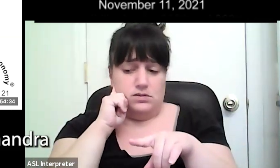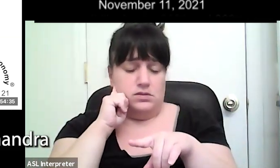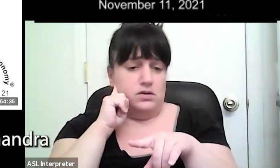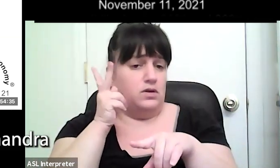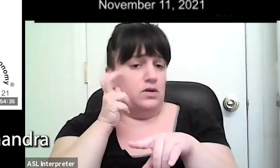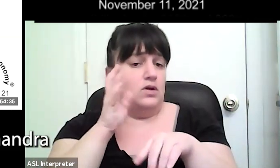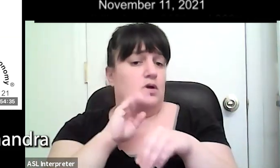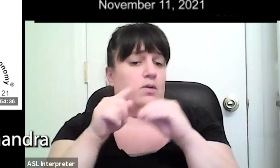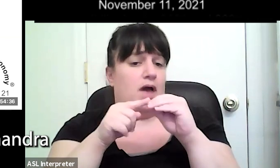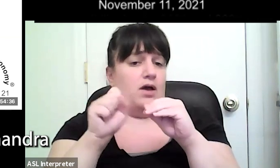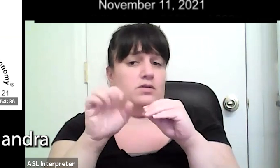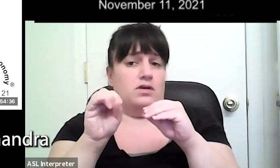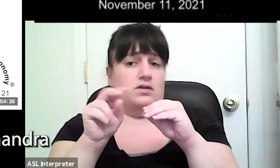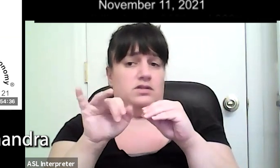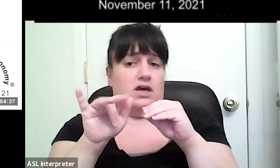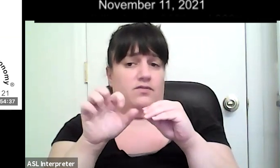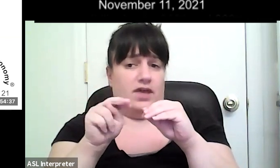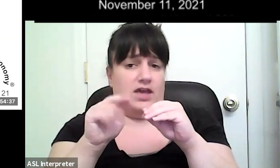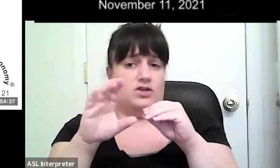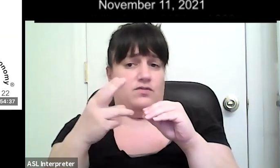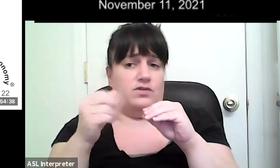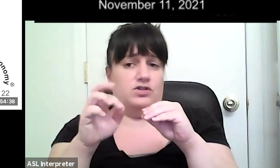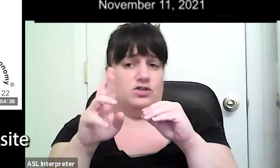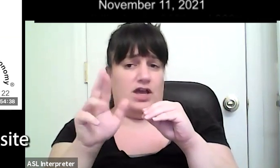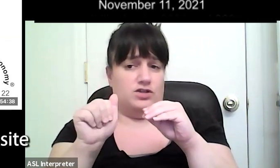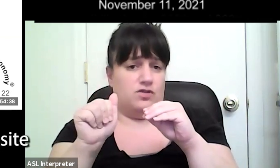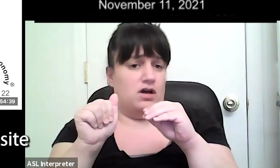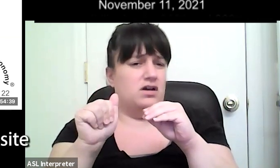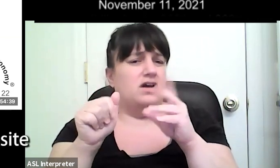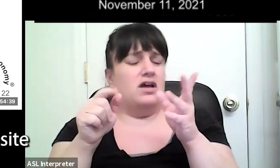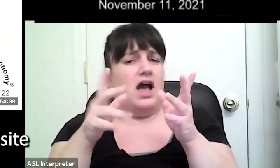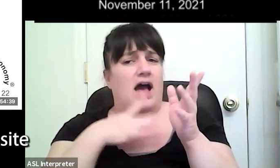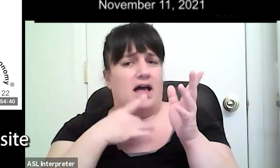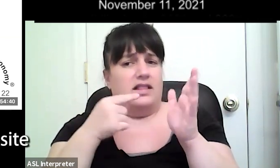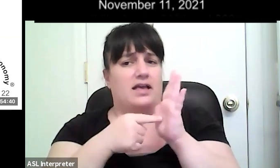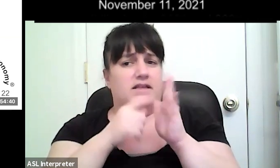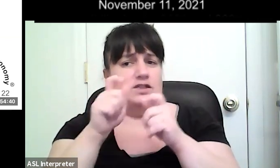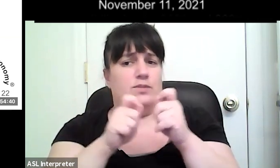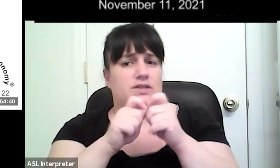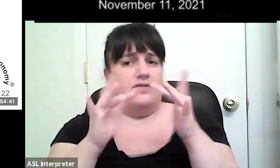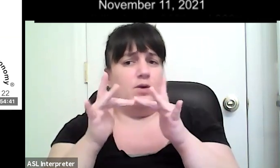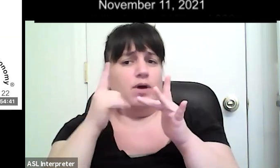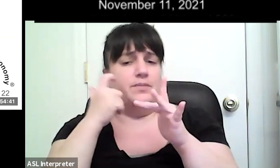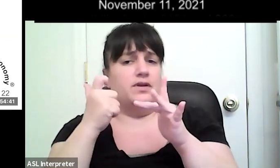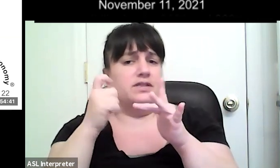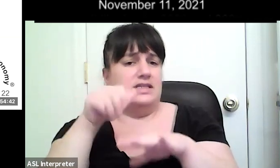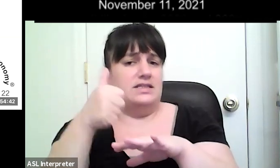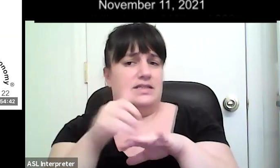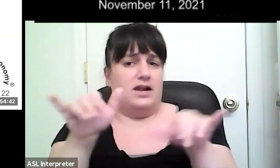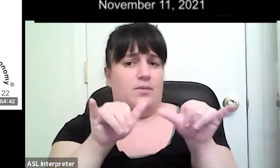the sonification through the Chandra X-ray Observatory. I really like this particular website because it's sort of set up